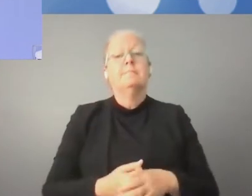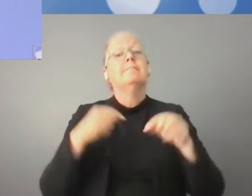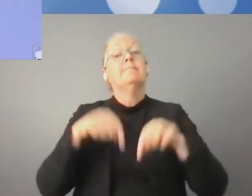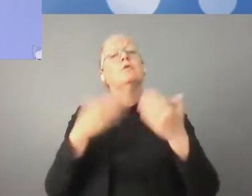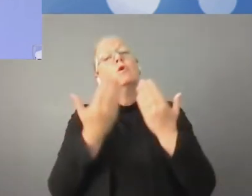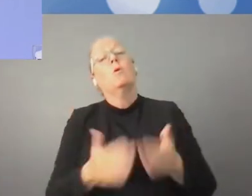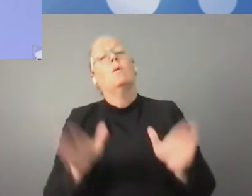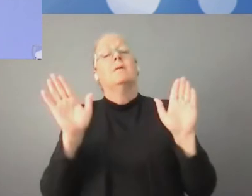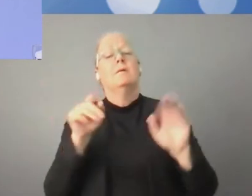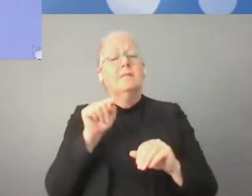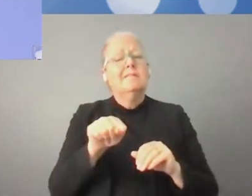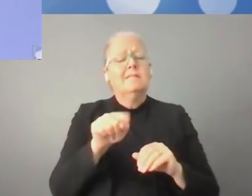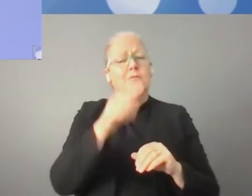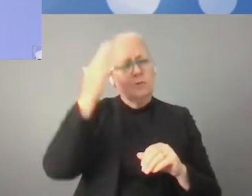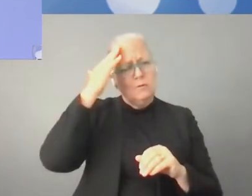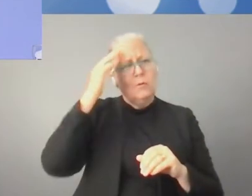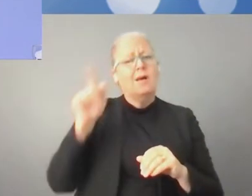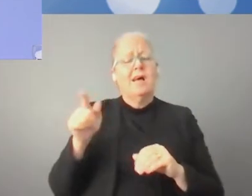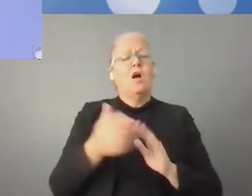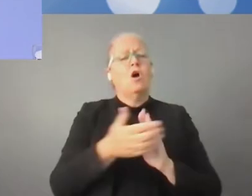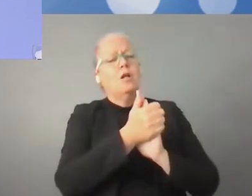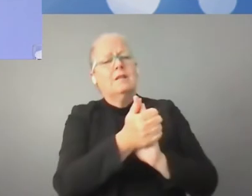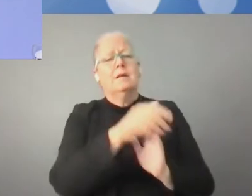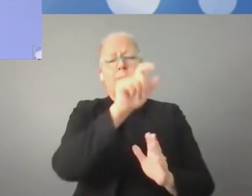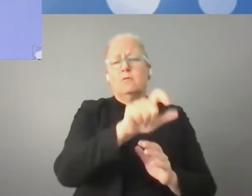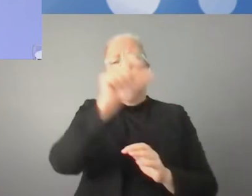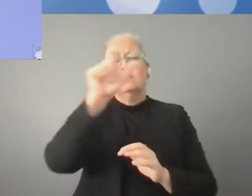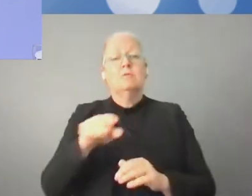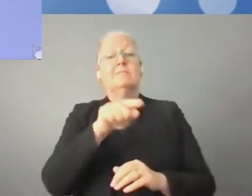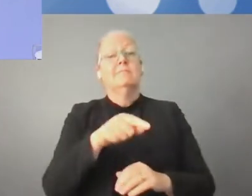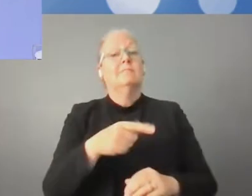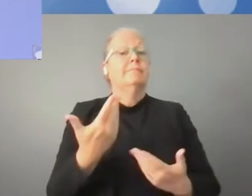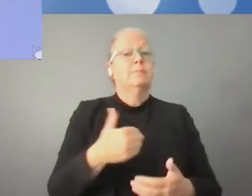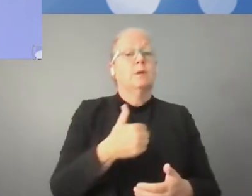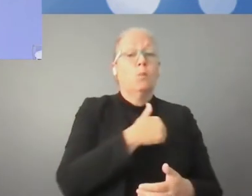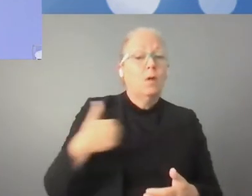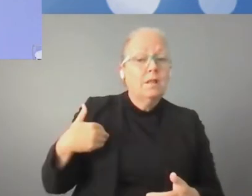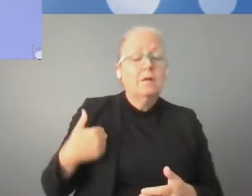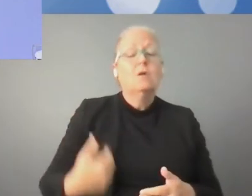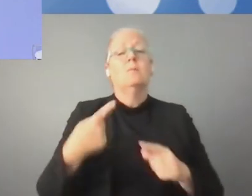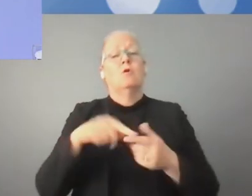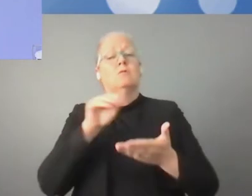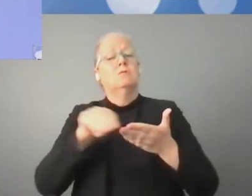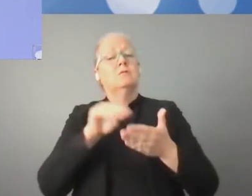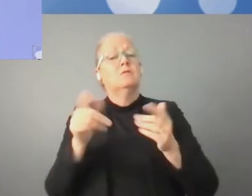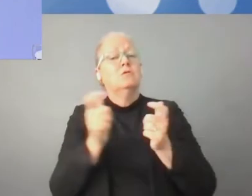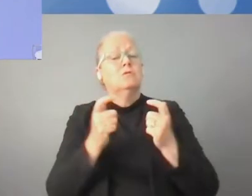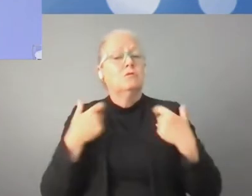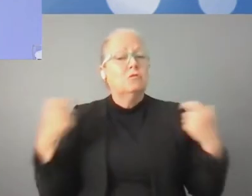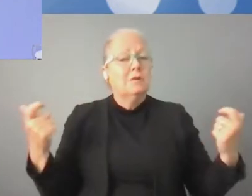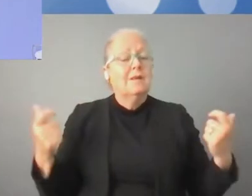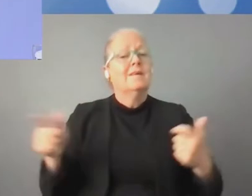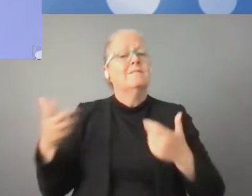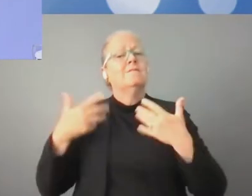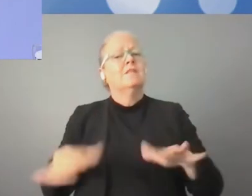from uh the leaders of poland and the under secretary general uh in uendeza how